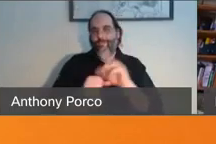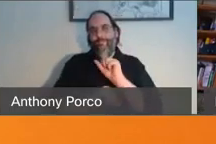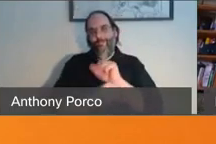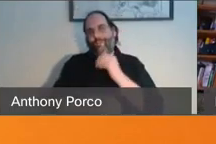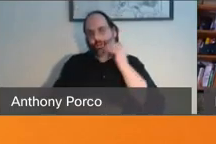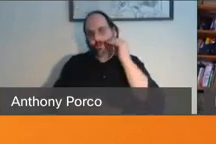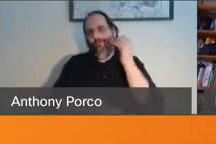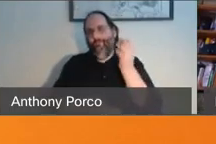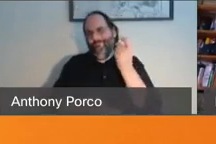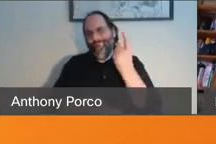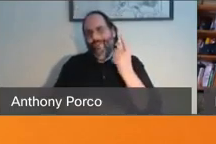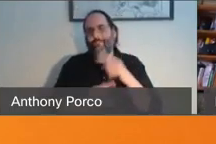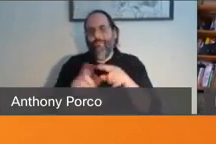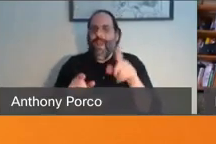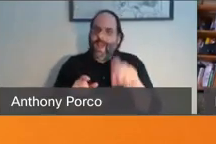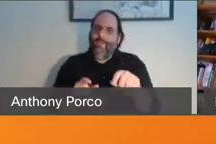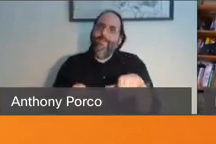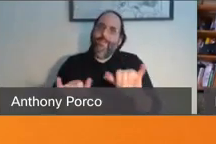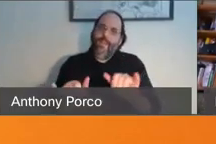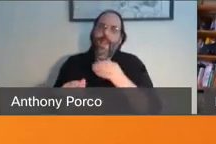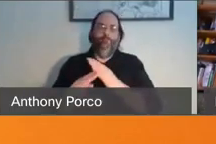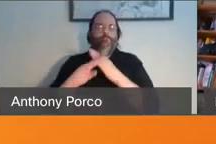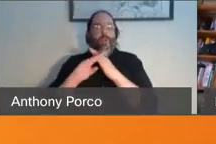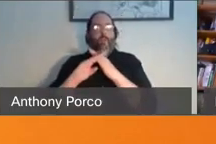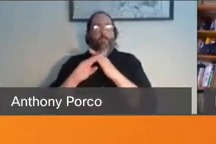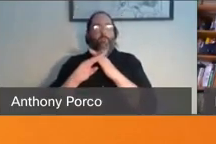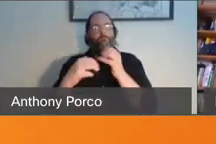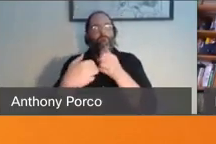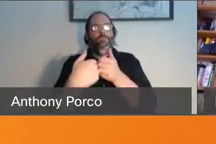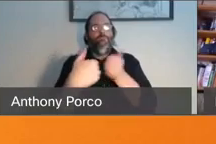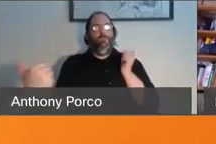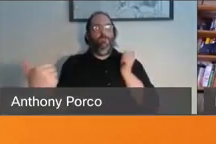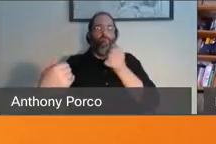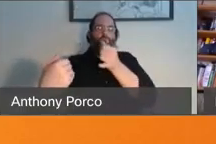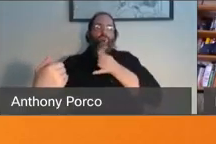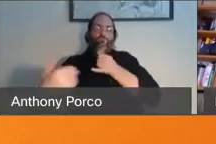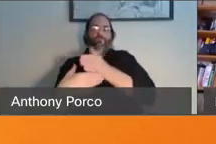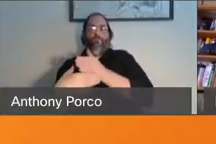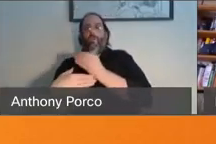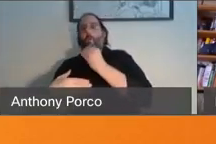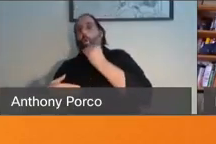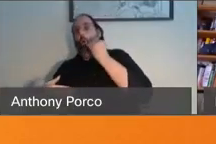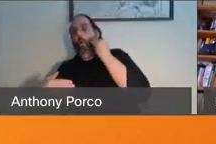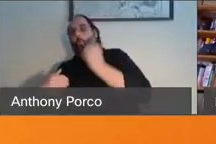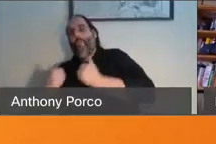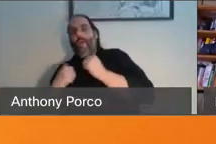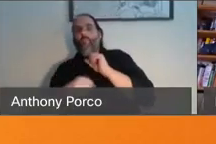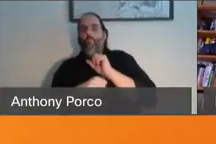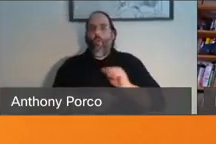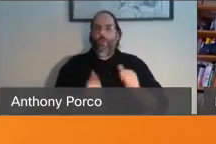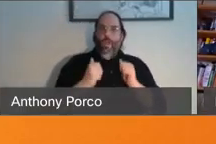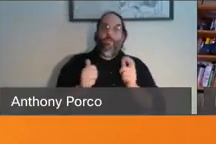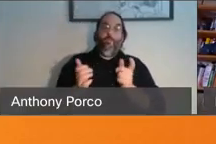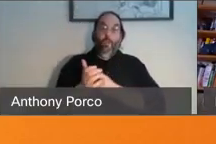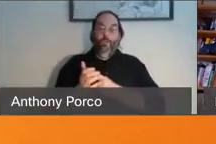home, but we have to build a barrier between your home and your work life. First is instituting mandatory